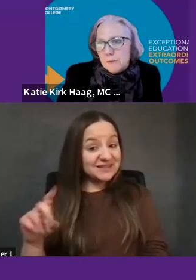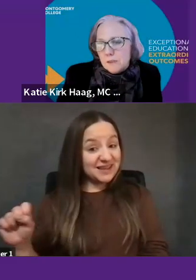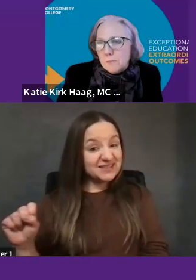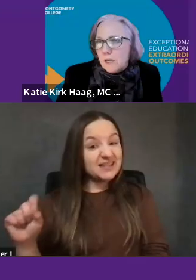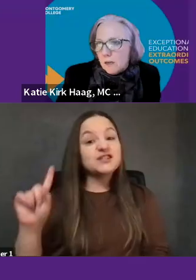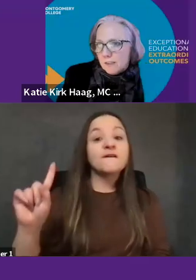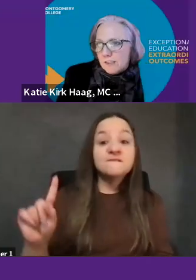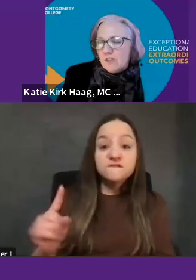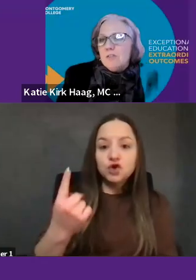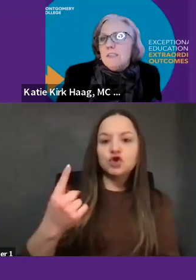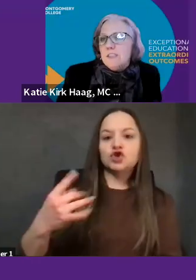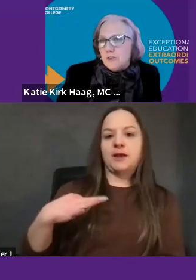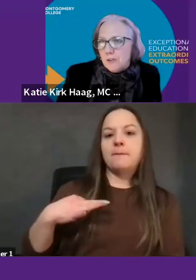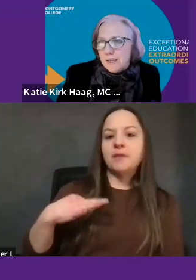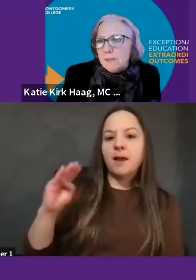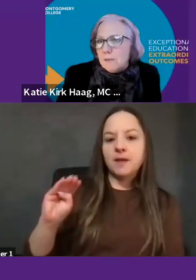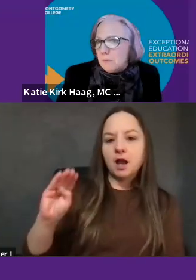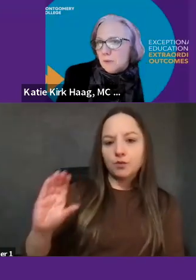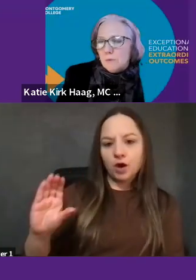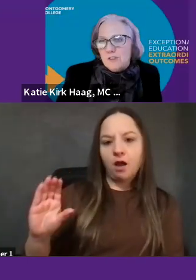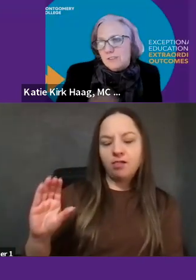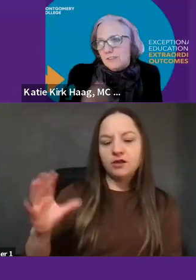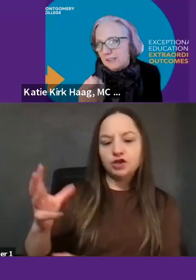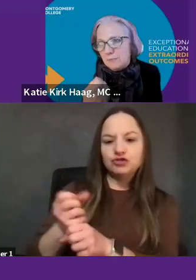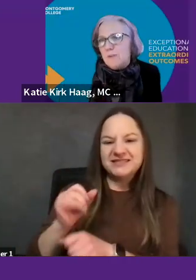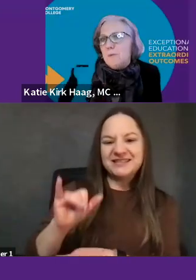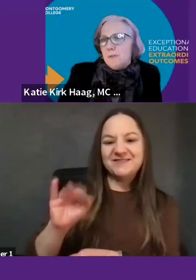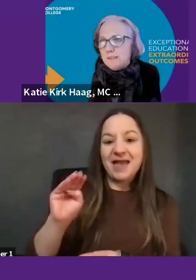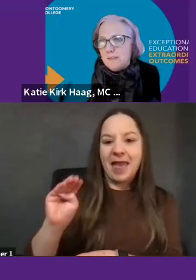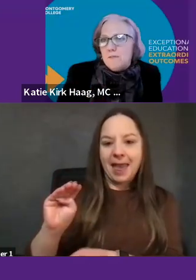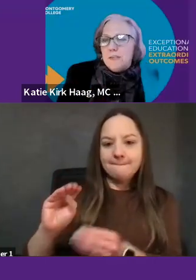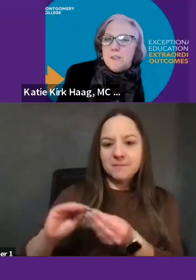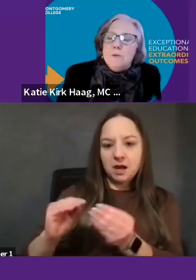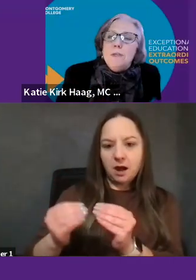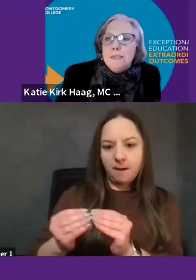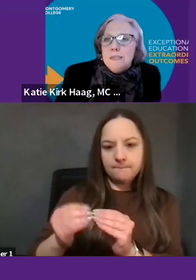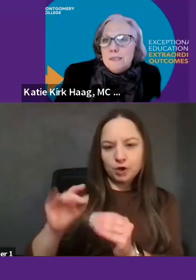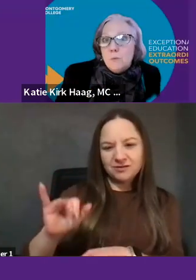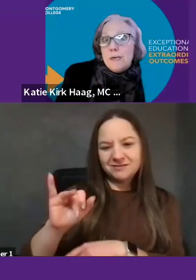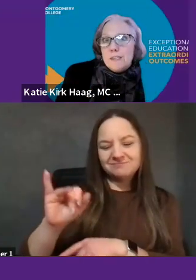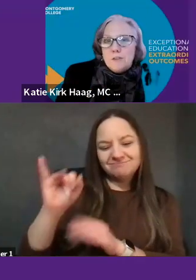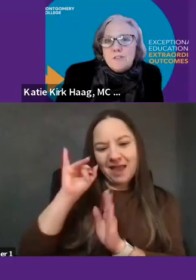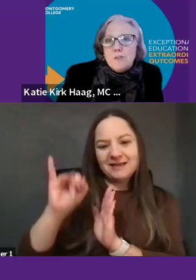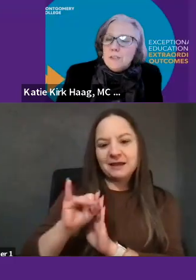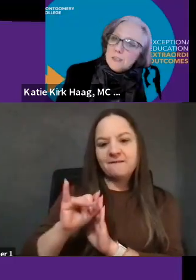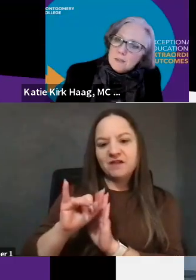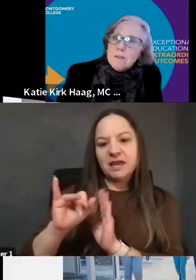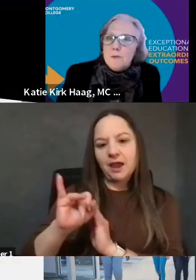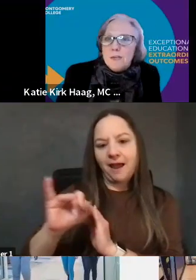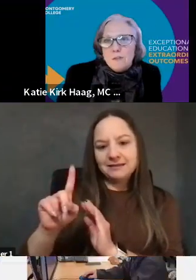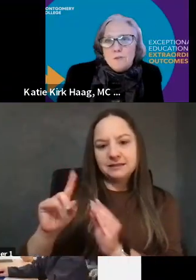apply to Montgomery College, get your M number, which is that number that will identify you while you're